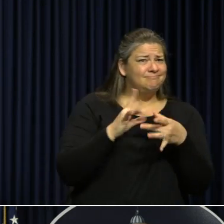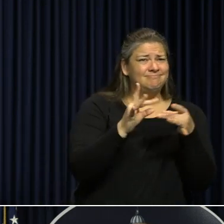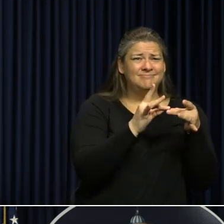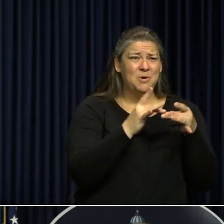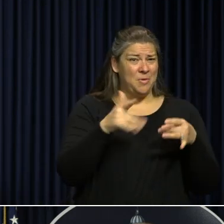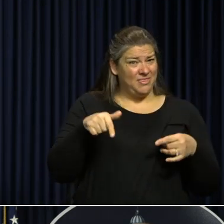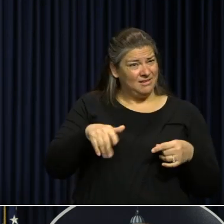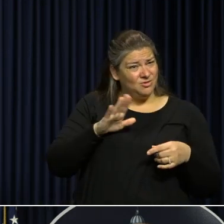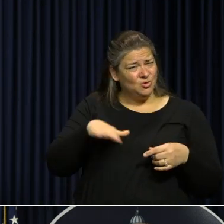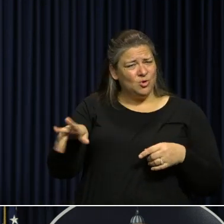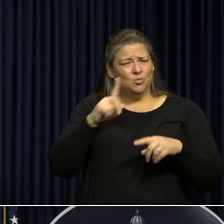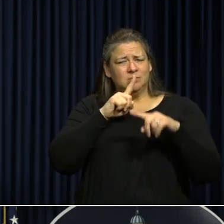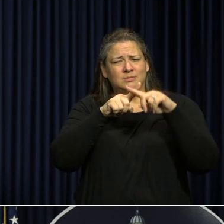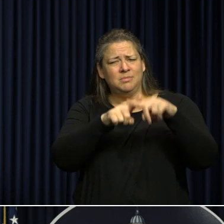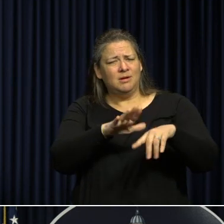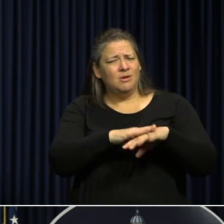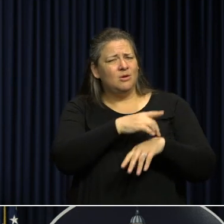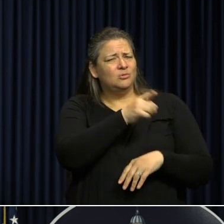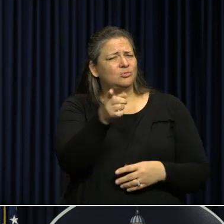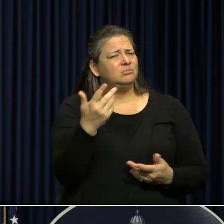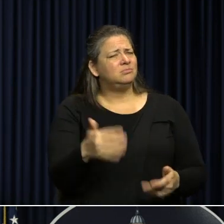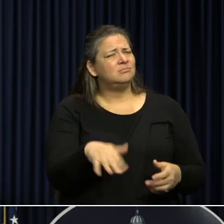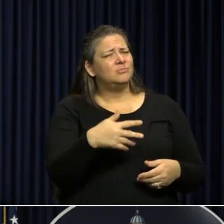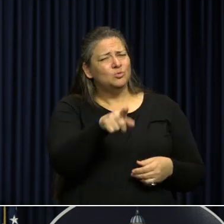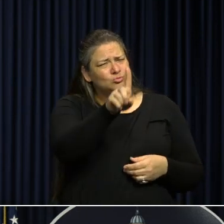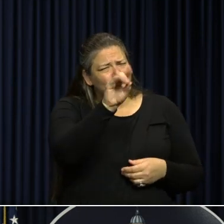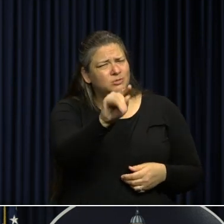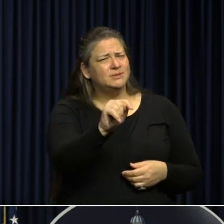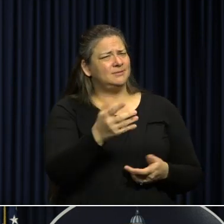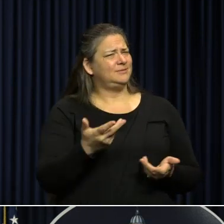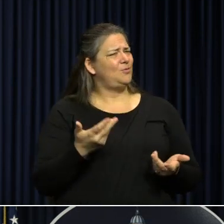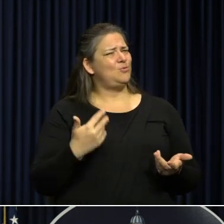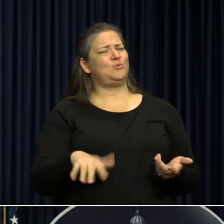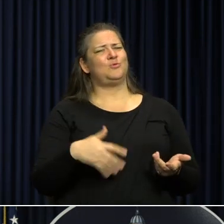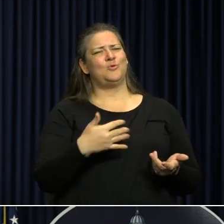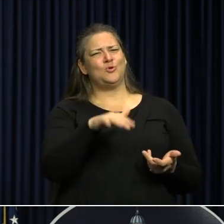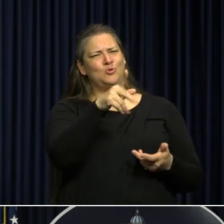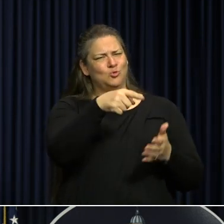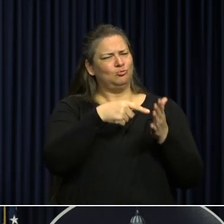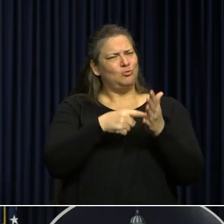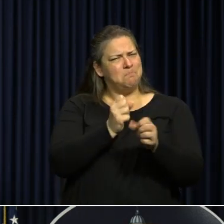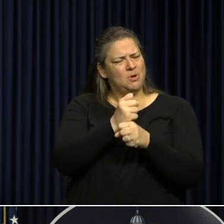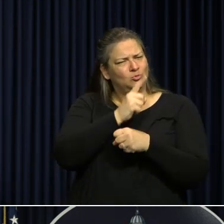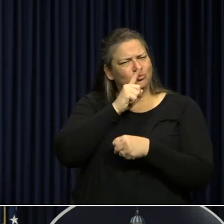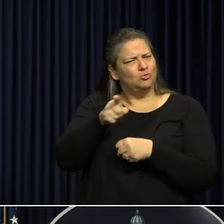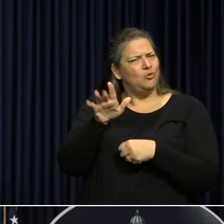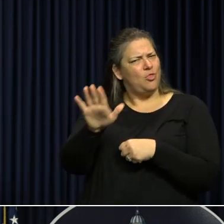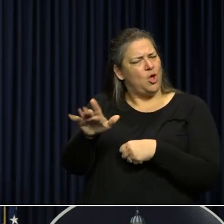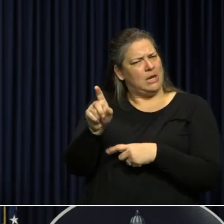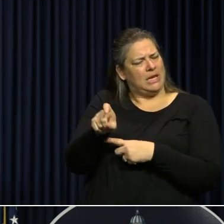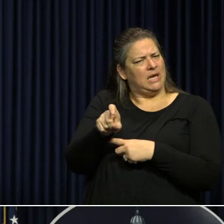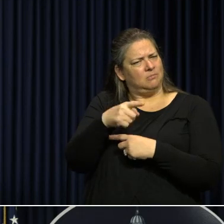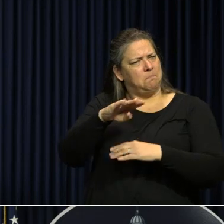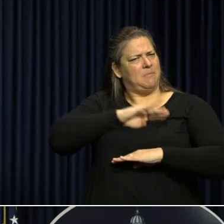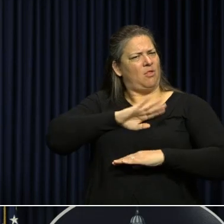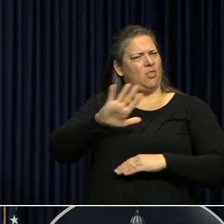you every single day, and you show up and you make sure that their basic needs are met.